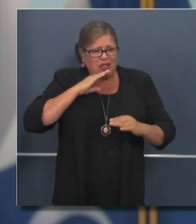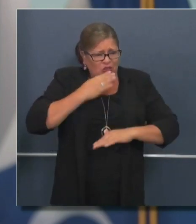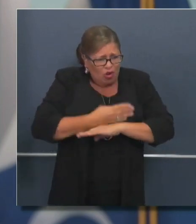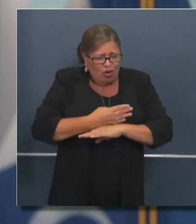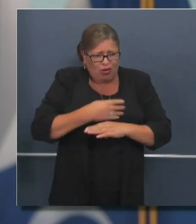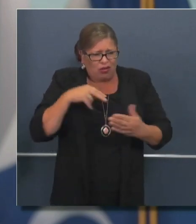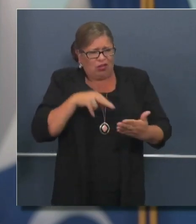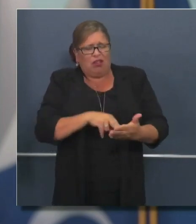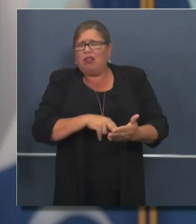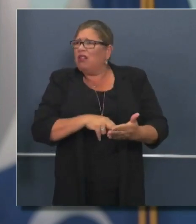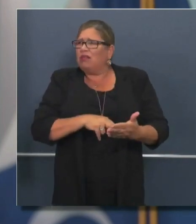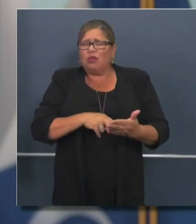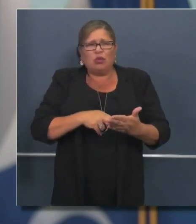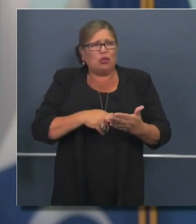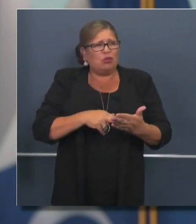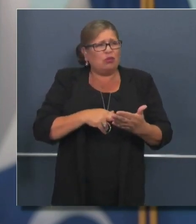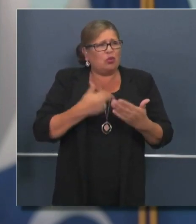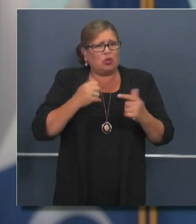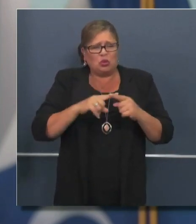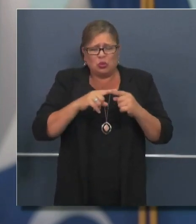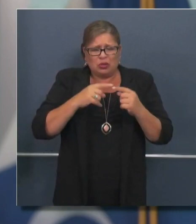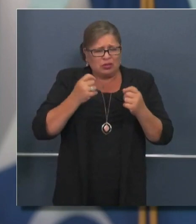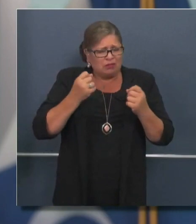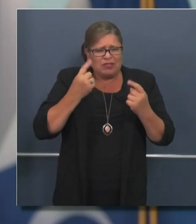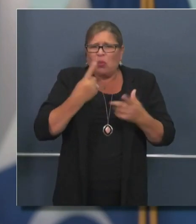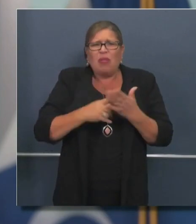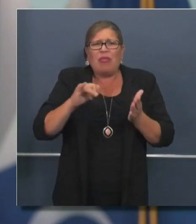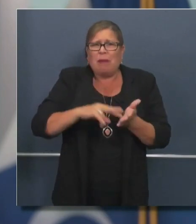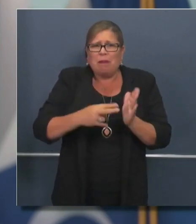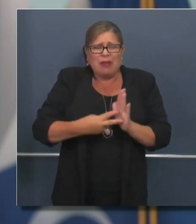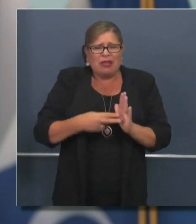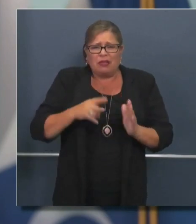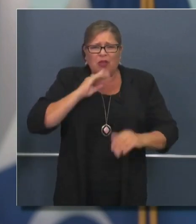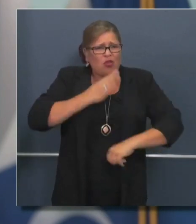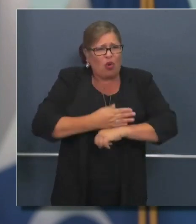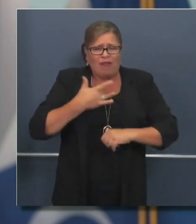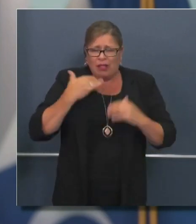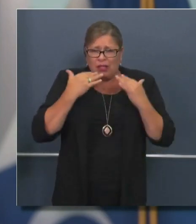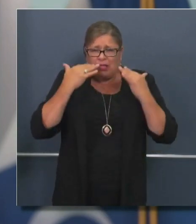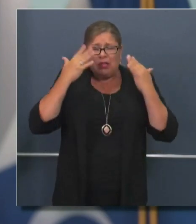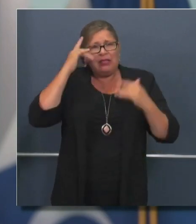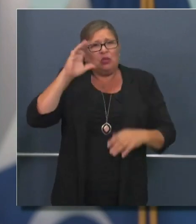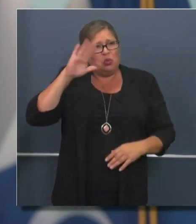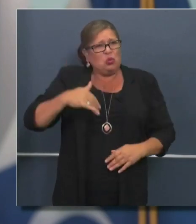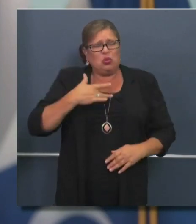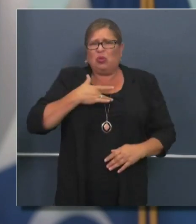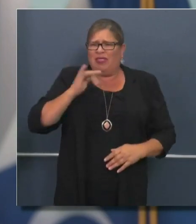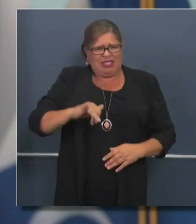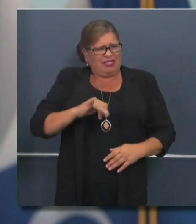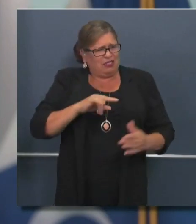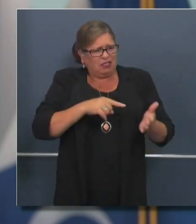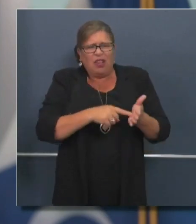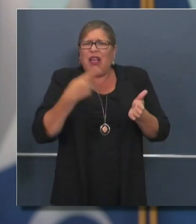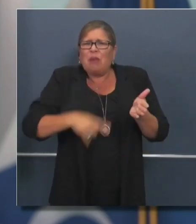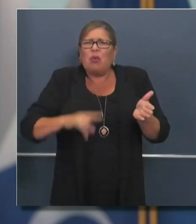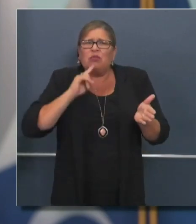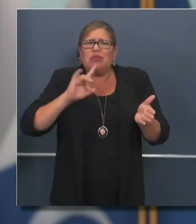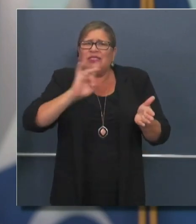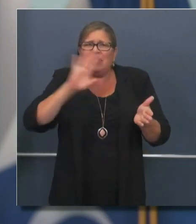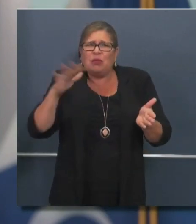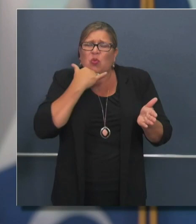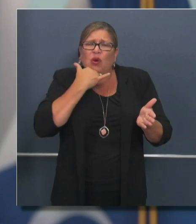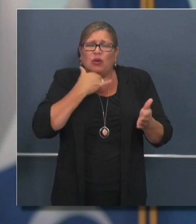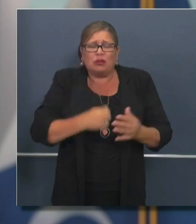years old, on what it meant. And here she was tearing up because she knew it was wrong. My son, 8 years